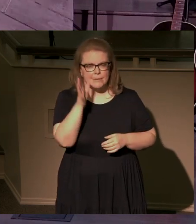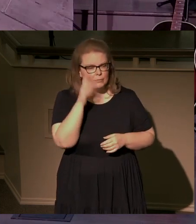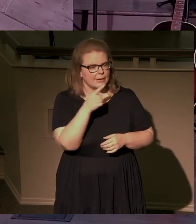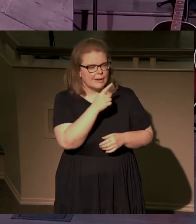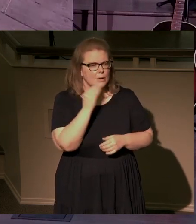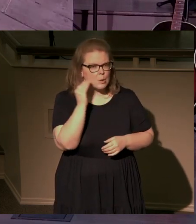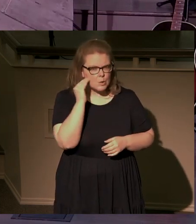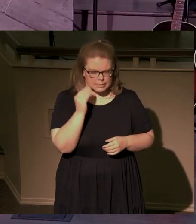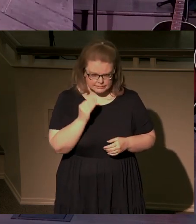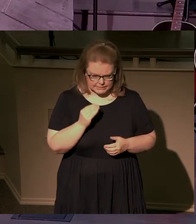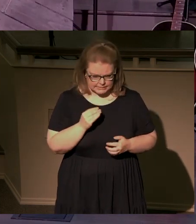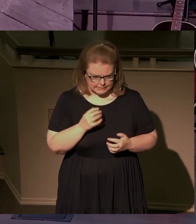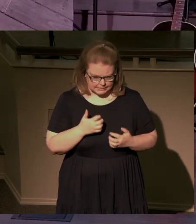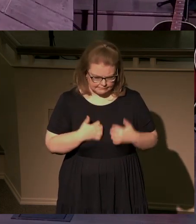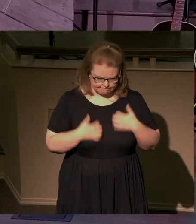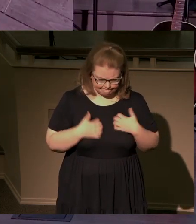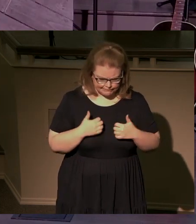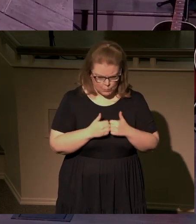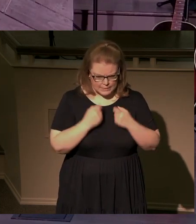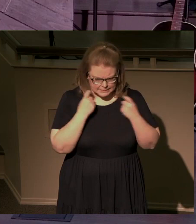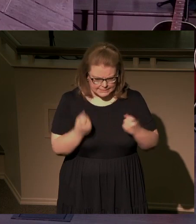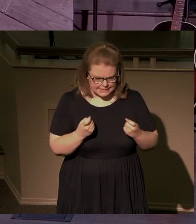wrestling with sin,